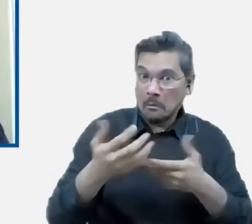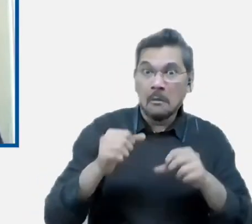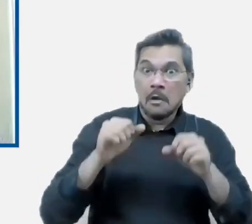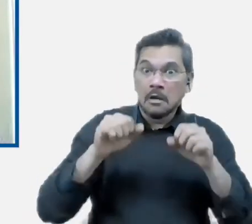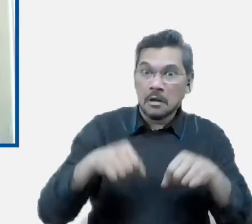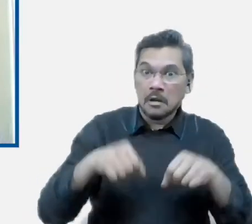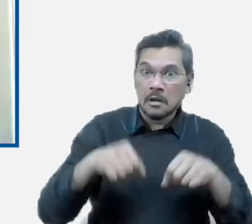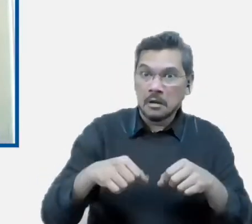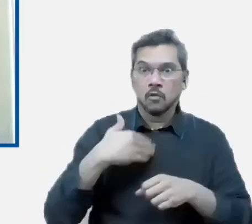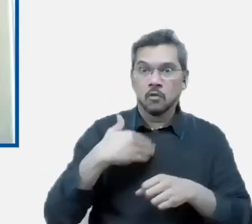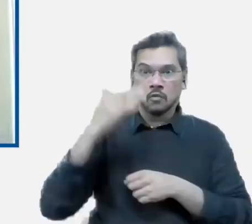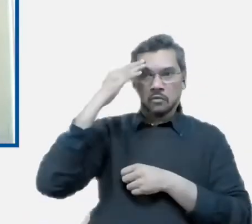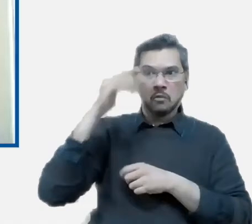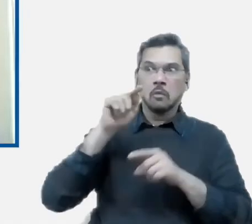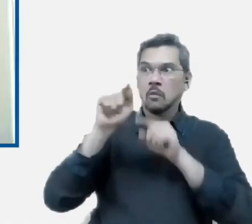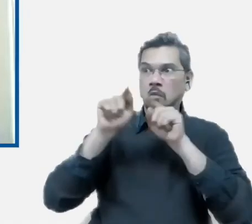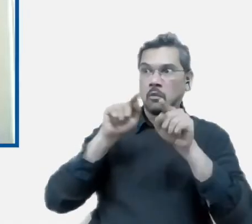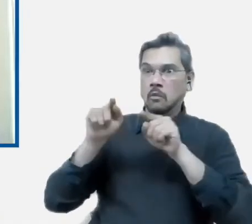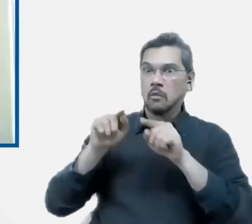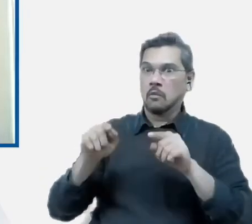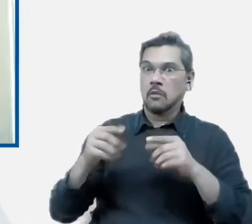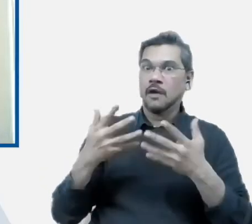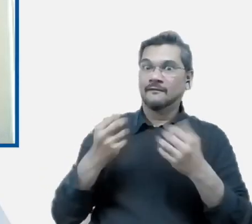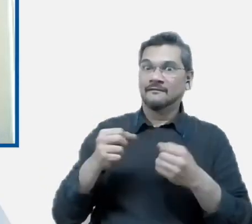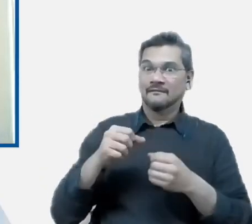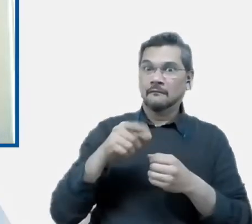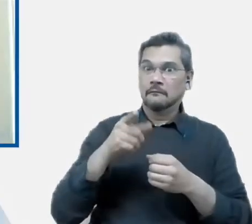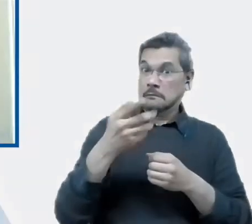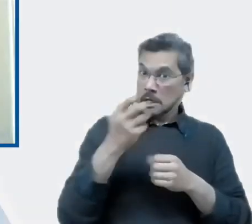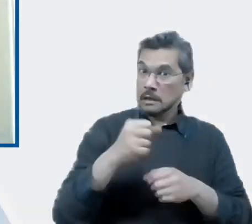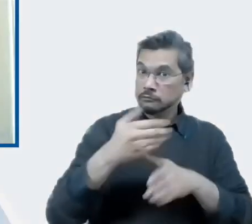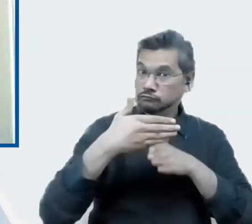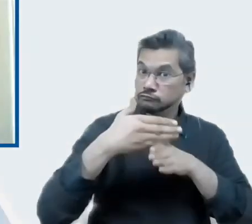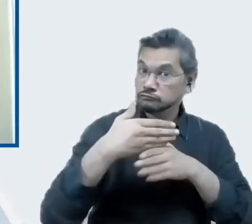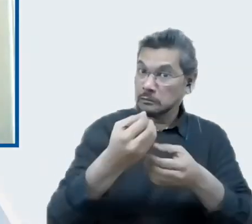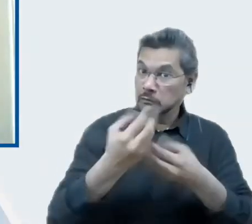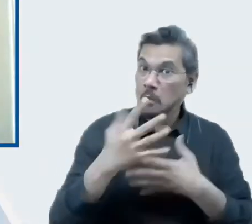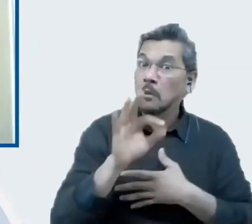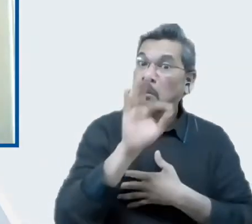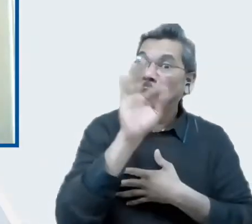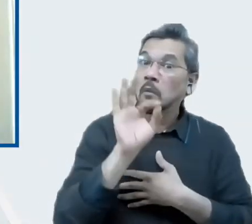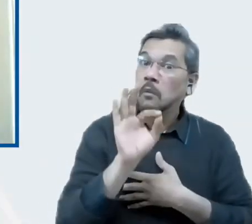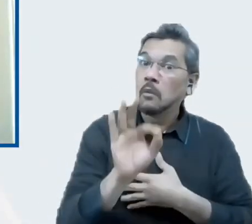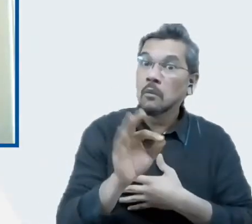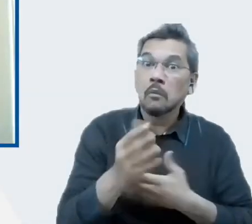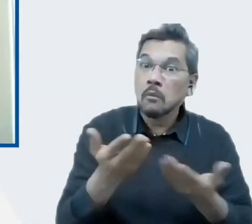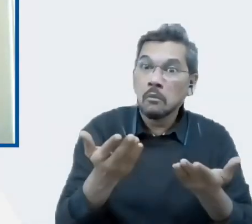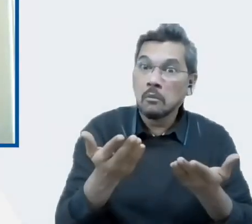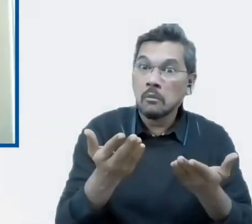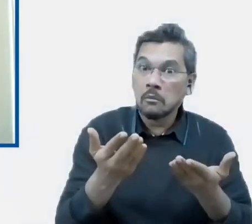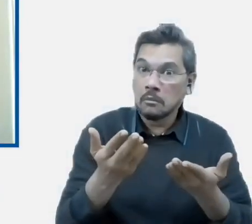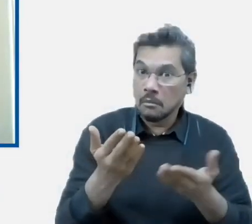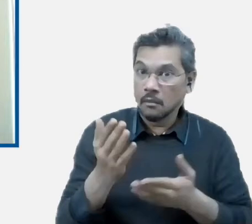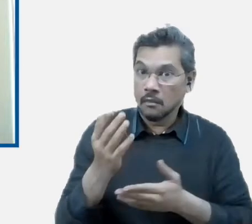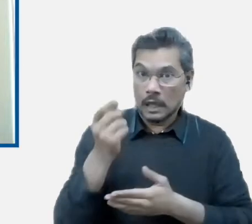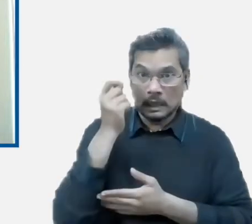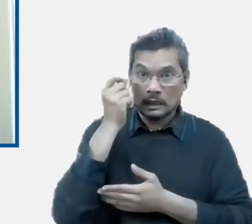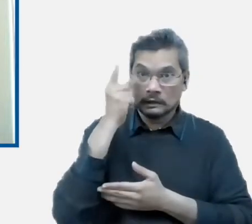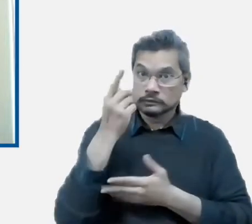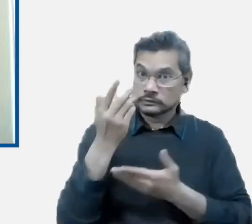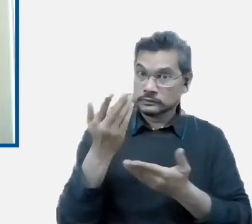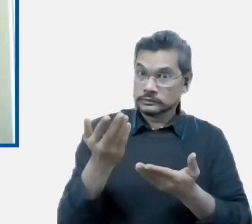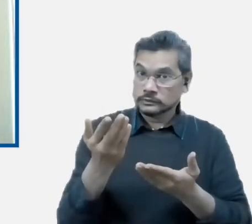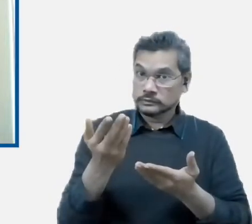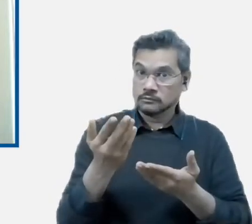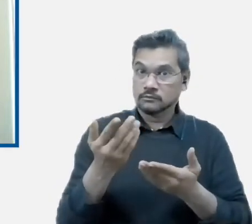mapping. Gema, is the question clear to you? But also to our colleagues, there's the issue